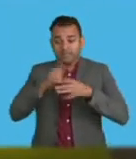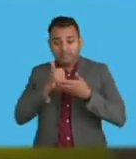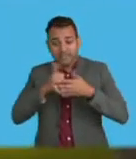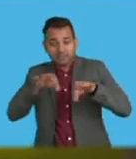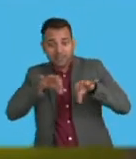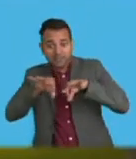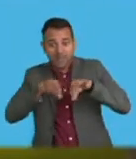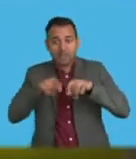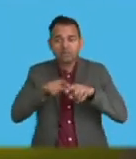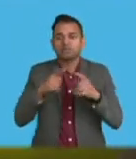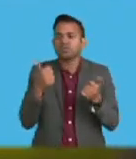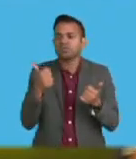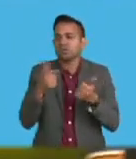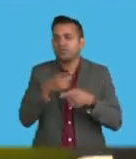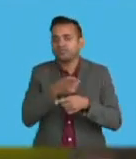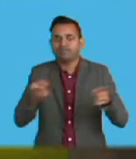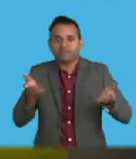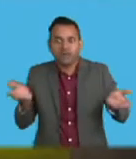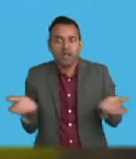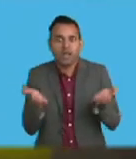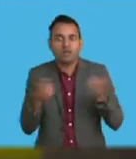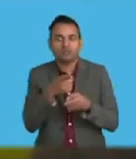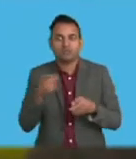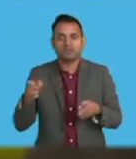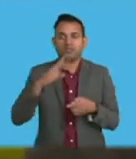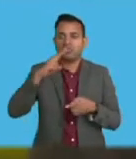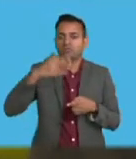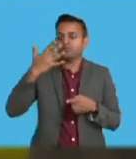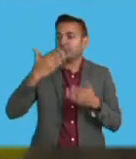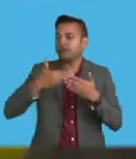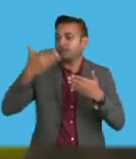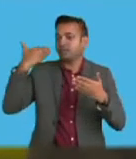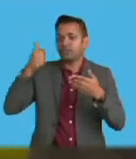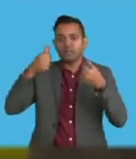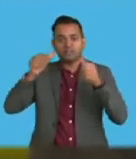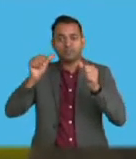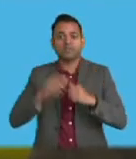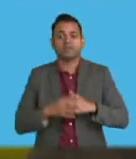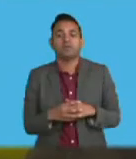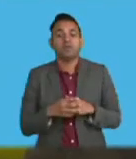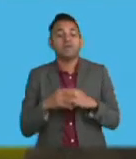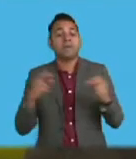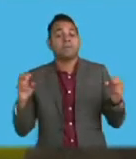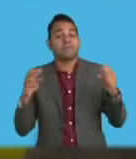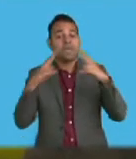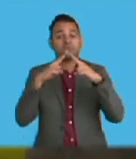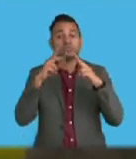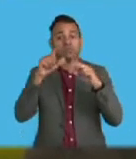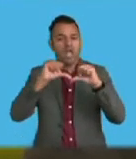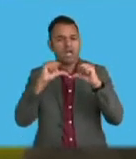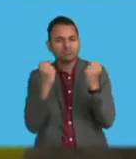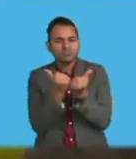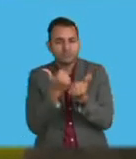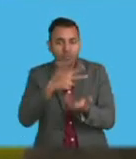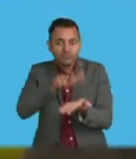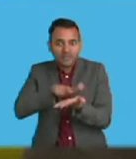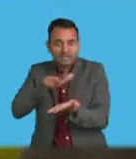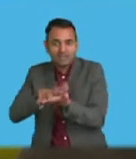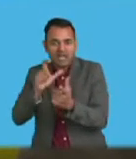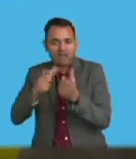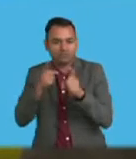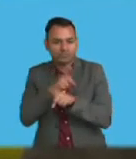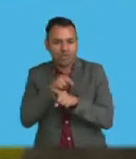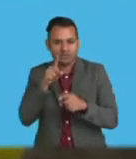achieve the 2015 UNFCCC Paris Agreement's most ambitious target, limiting the rise in global temperatures to 1.5 degrees